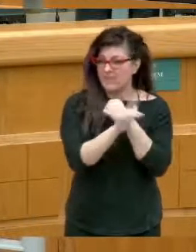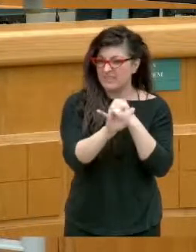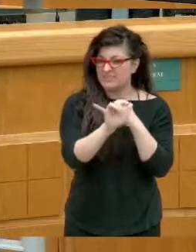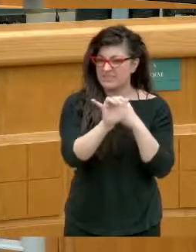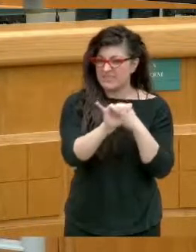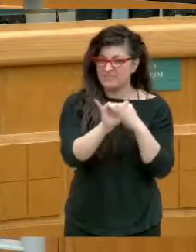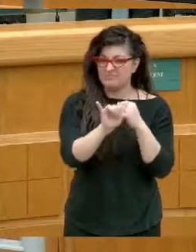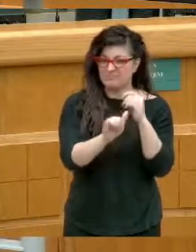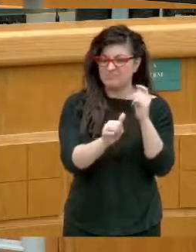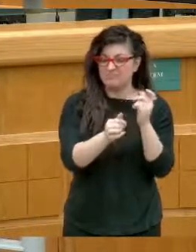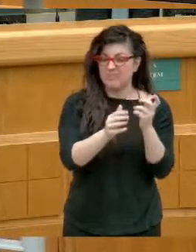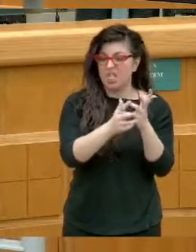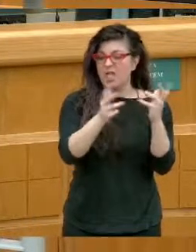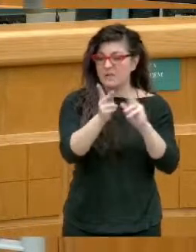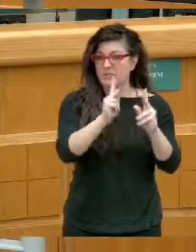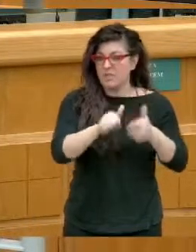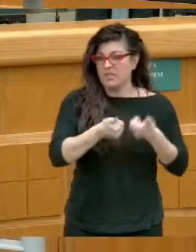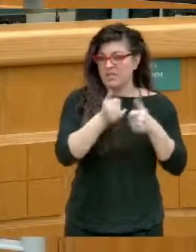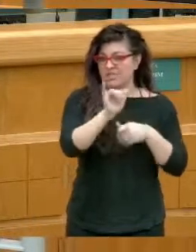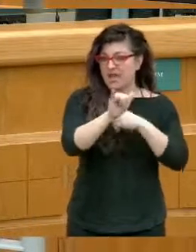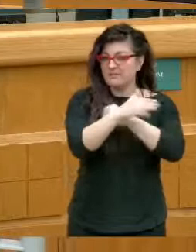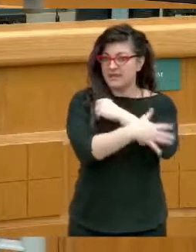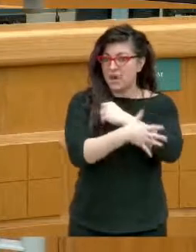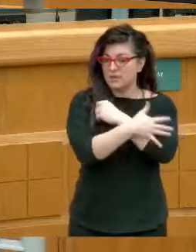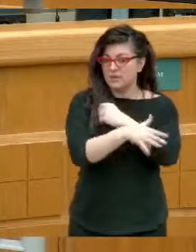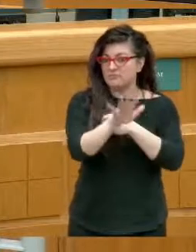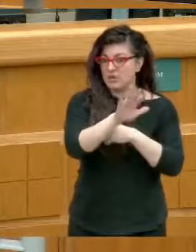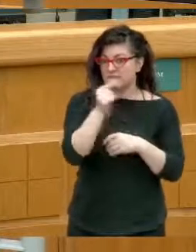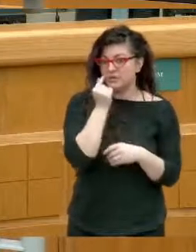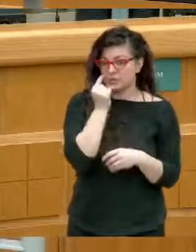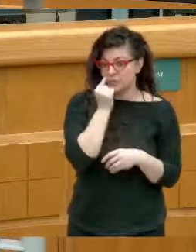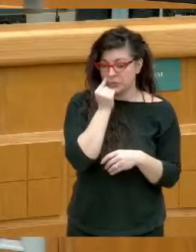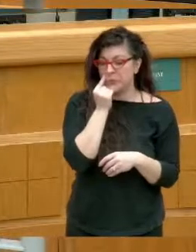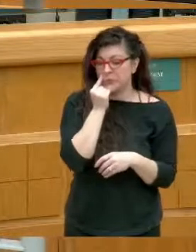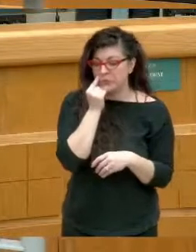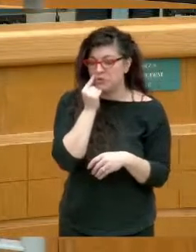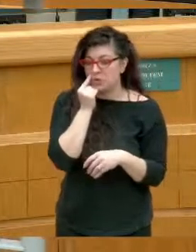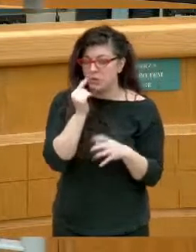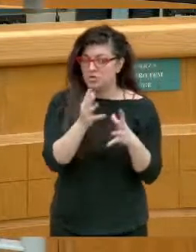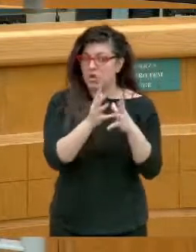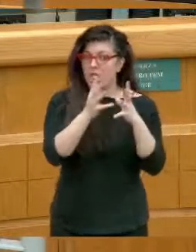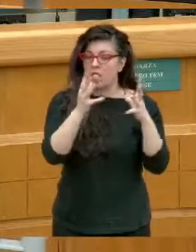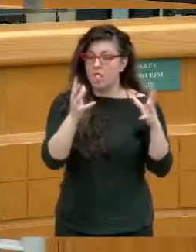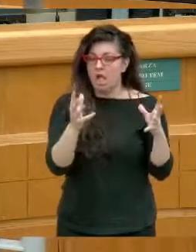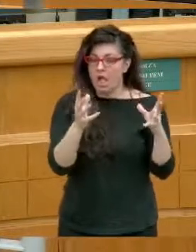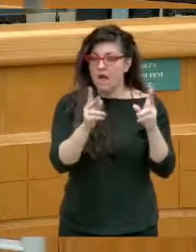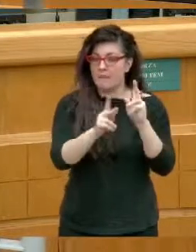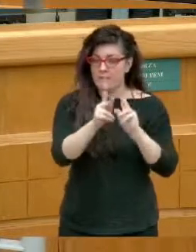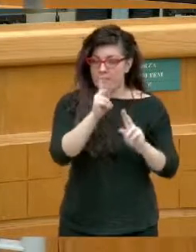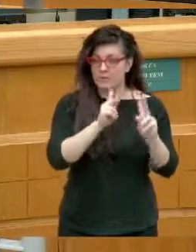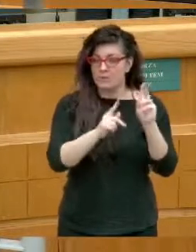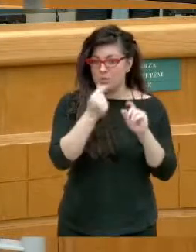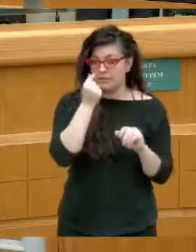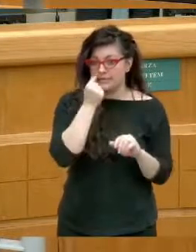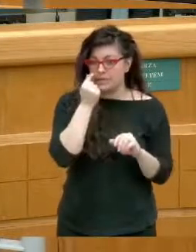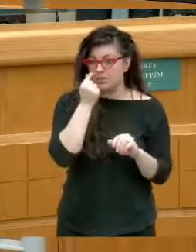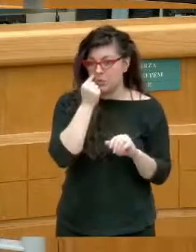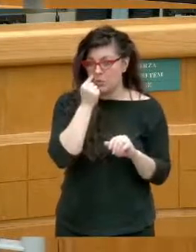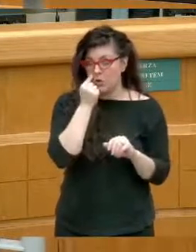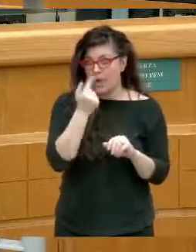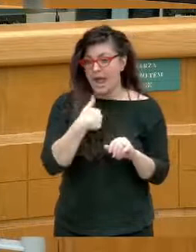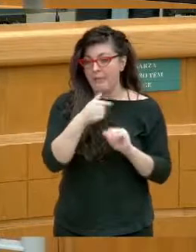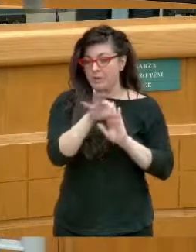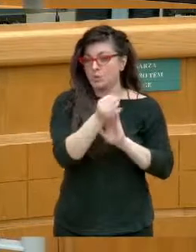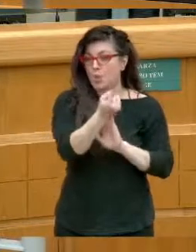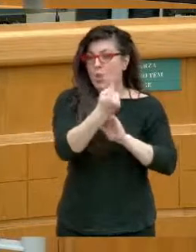capita basis. So certainly there's more people in San Antonio, so these numbers would get even more distant if we were to put in the total number